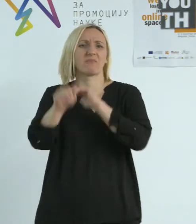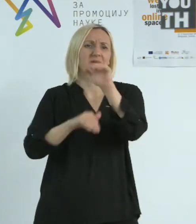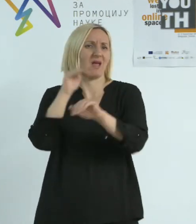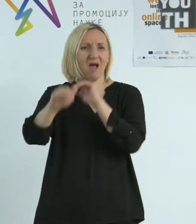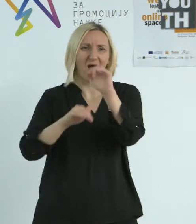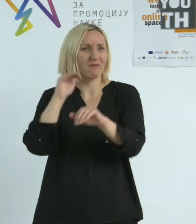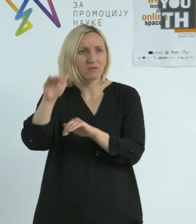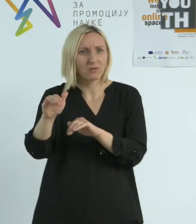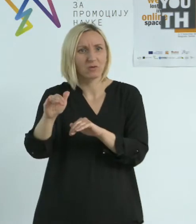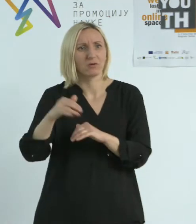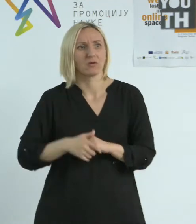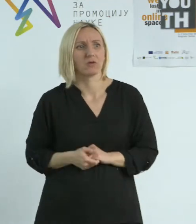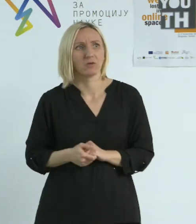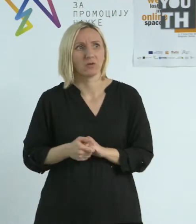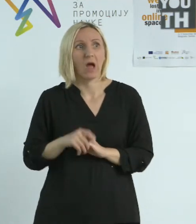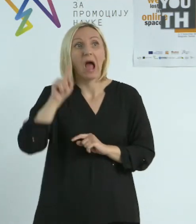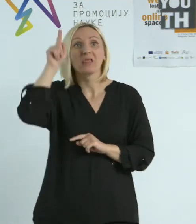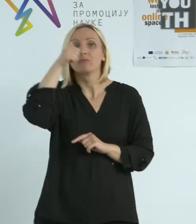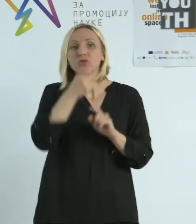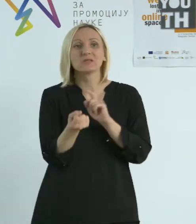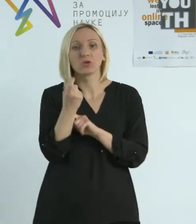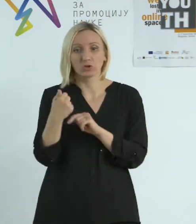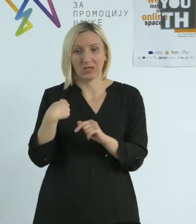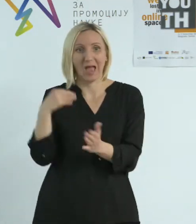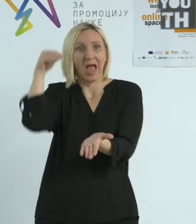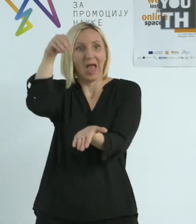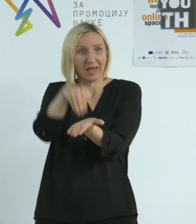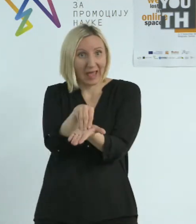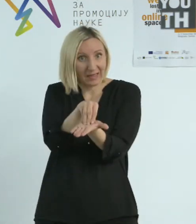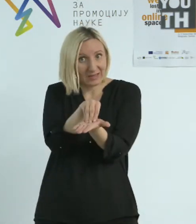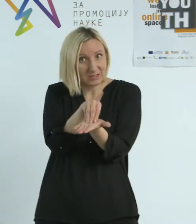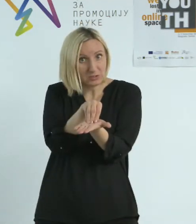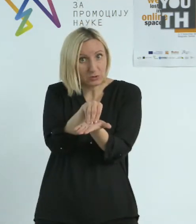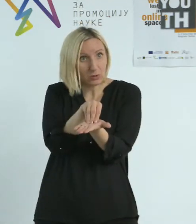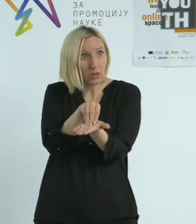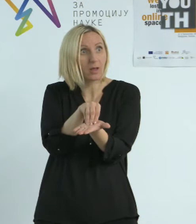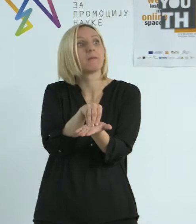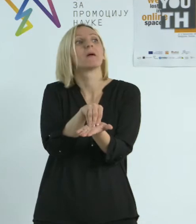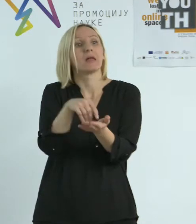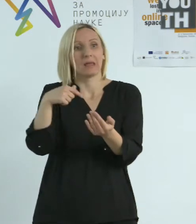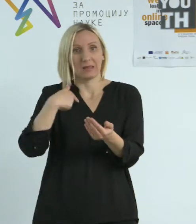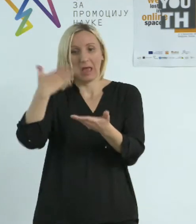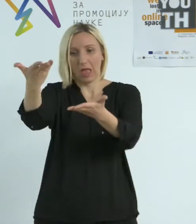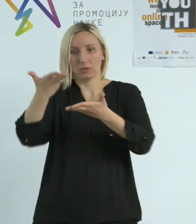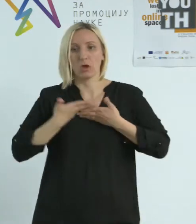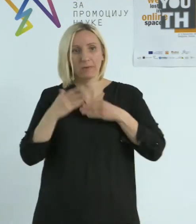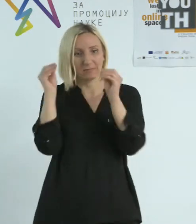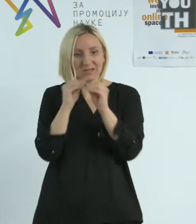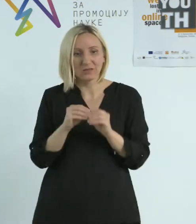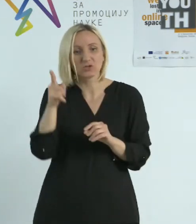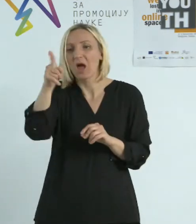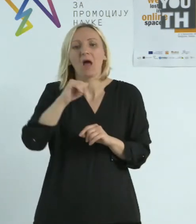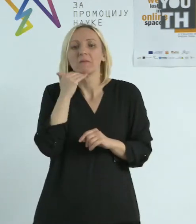And then the process that is happening there is that I register and then I'm the one that receives the content, and then nobody cares about